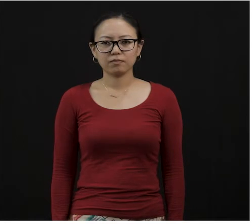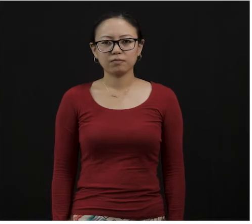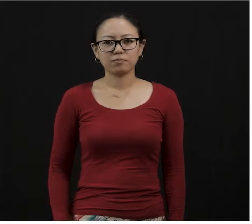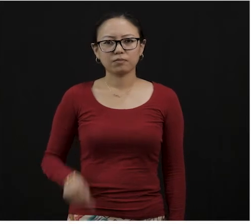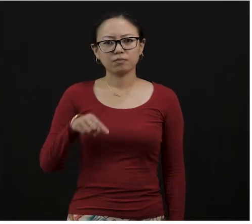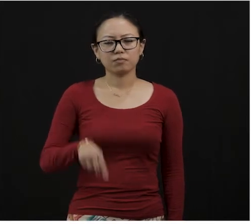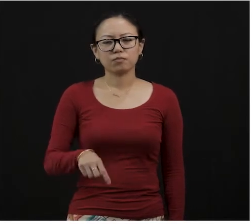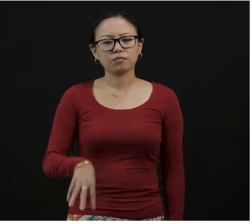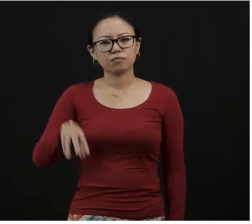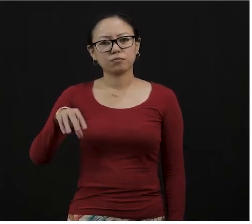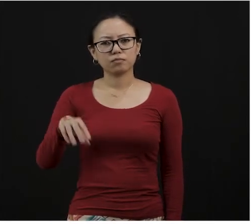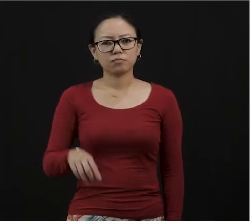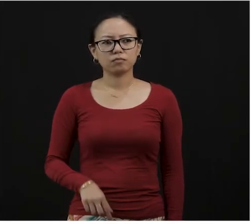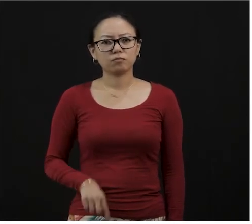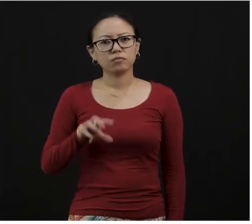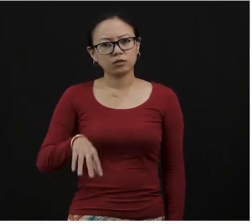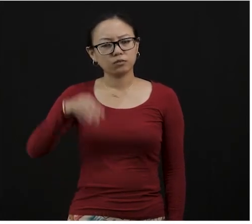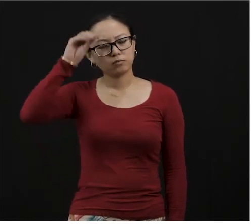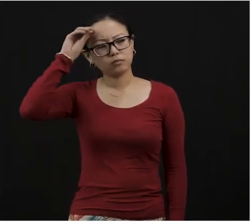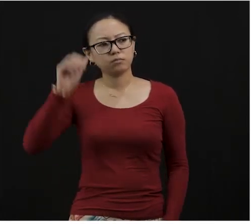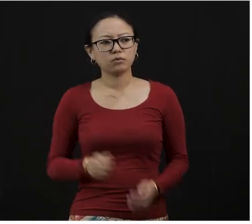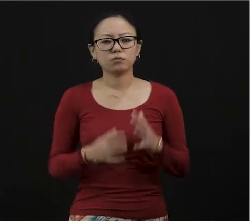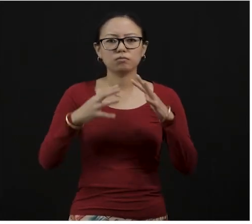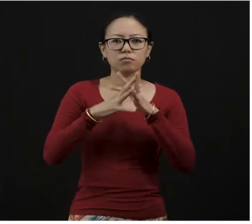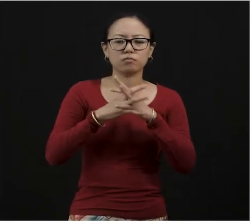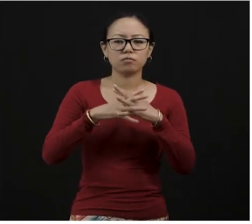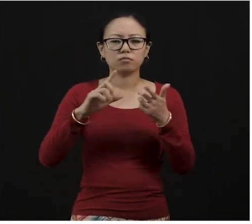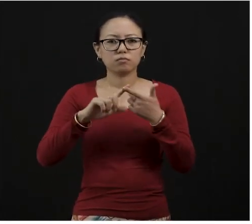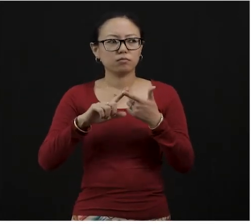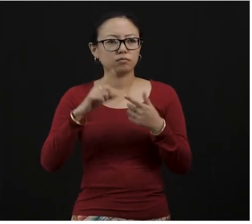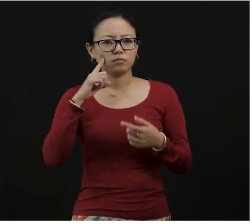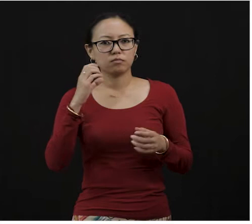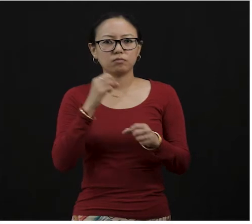Okay, so now we will learn about a measurement of weight. So